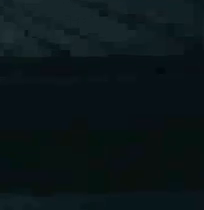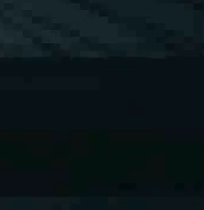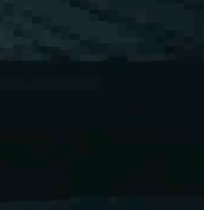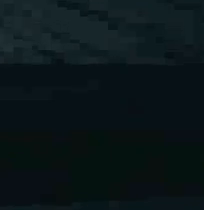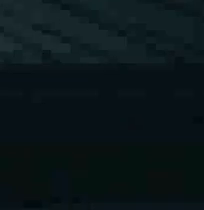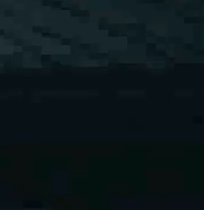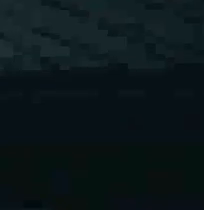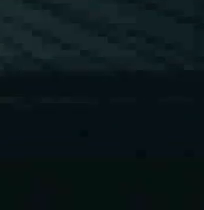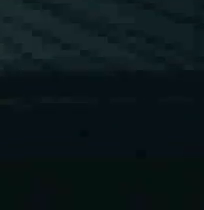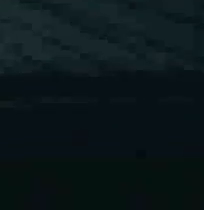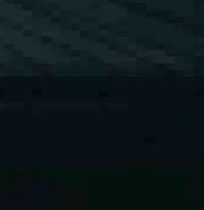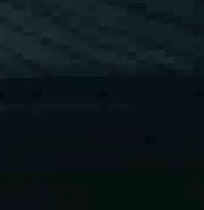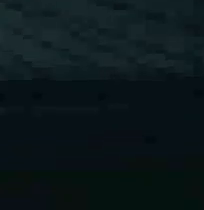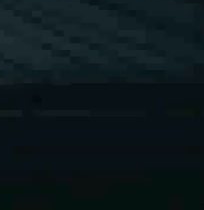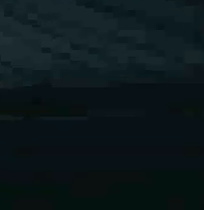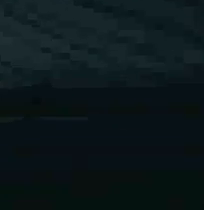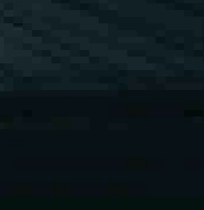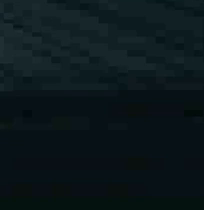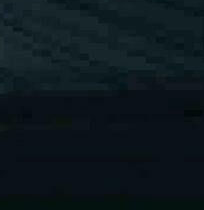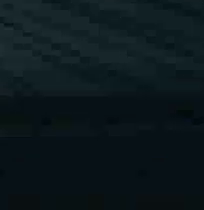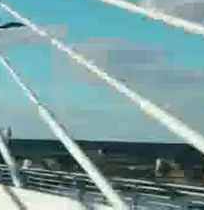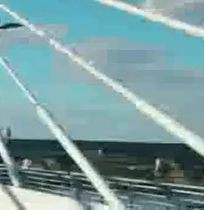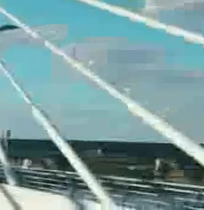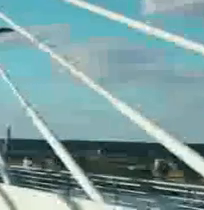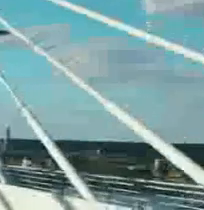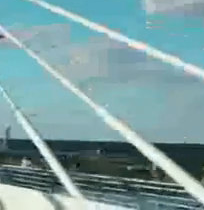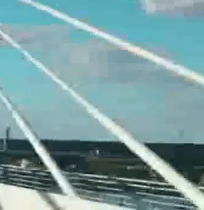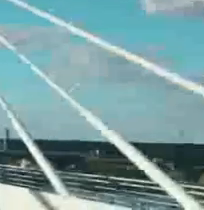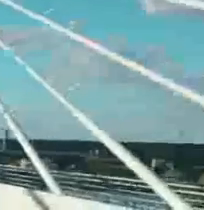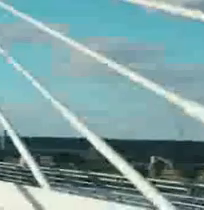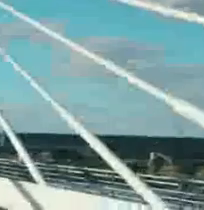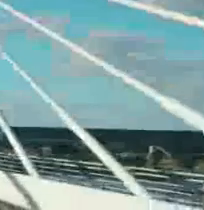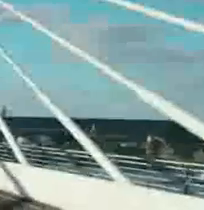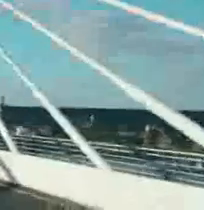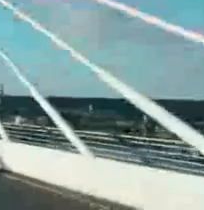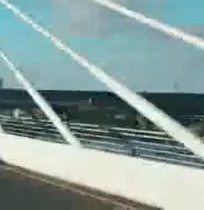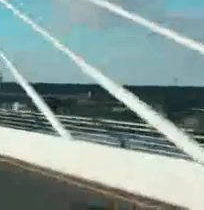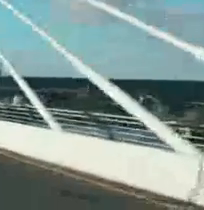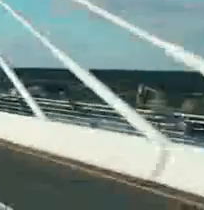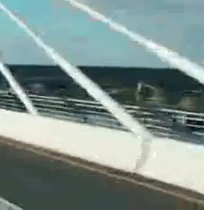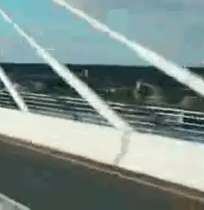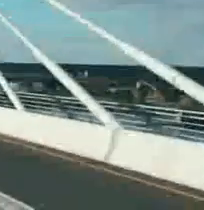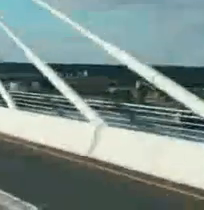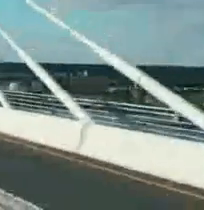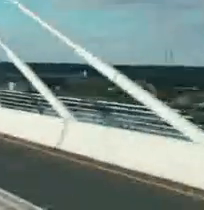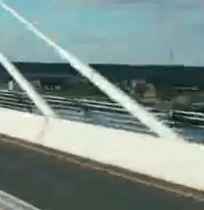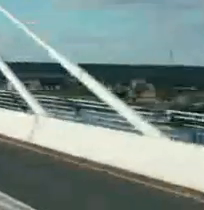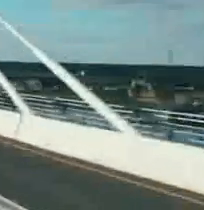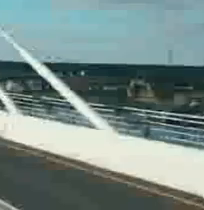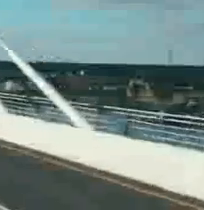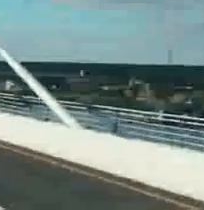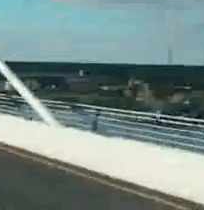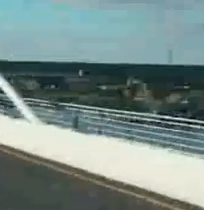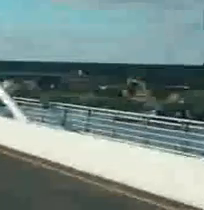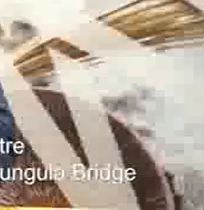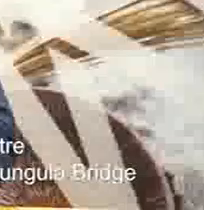is therefore a vital transport on the NSC corridor that facilitates easy access for intra and inter.